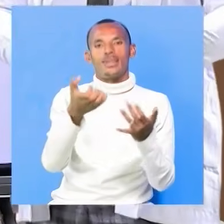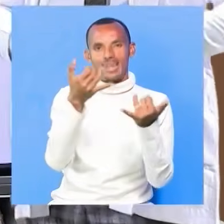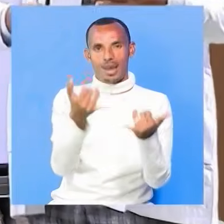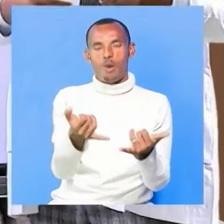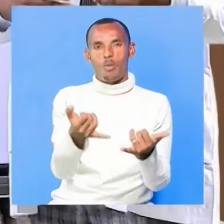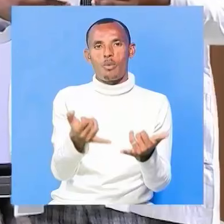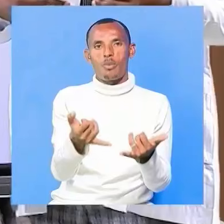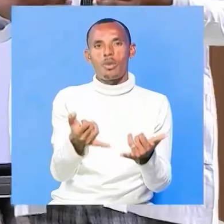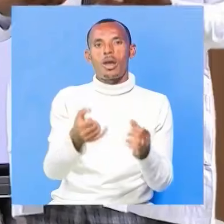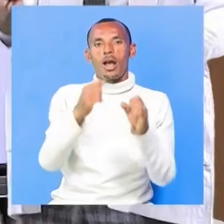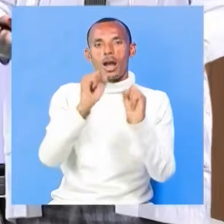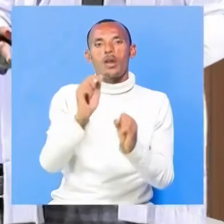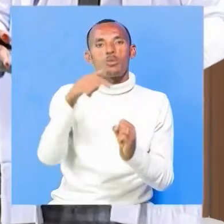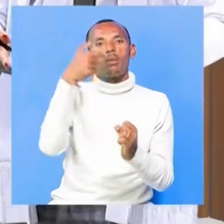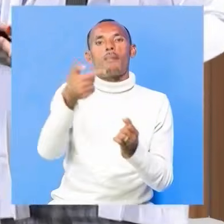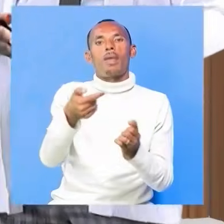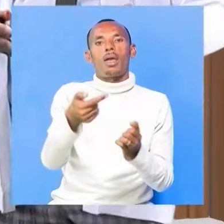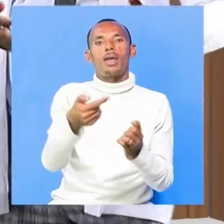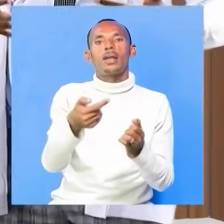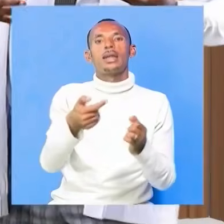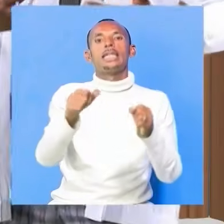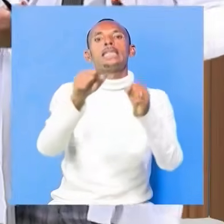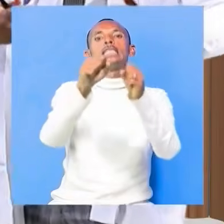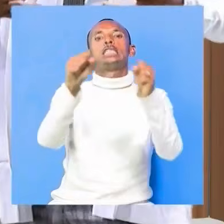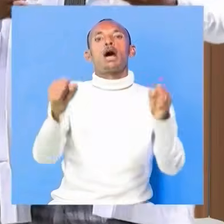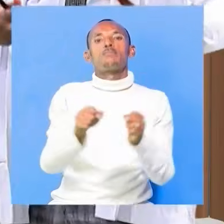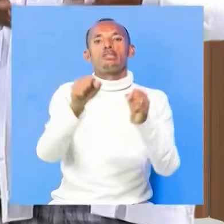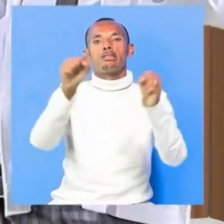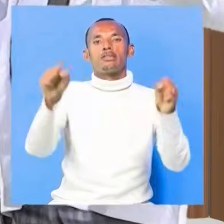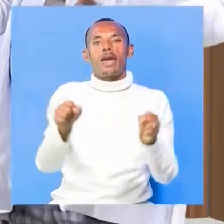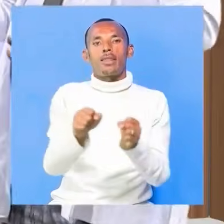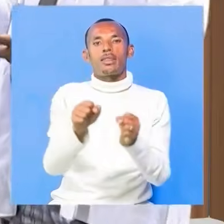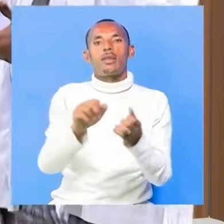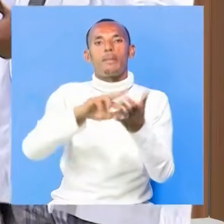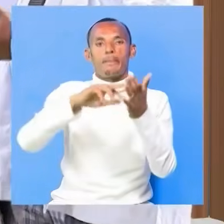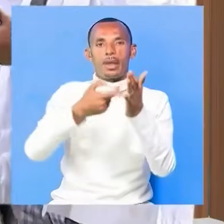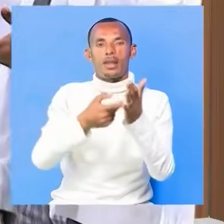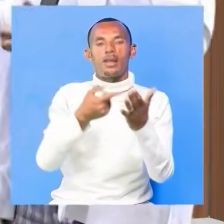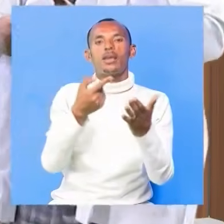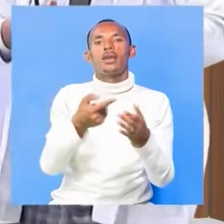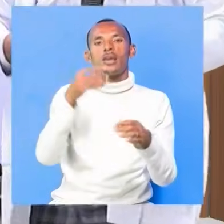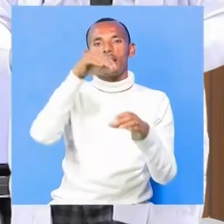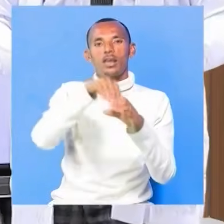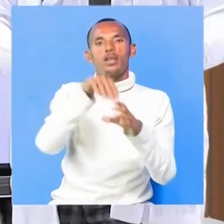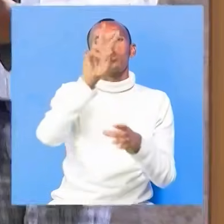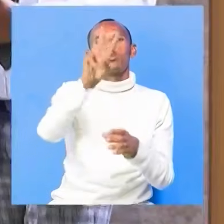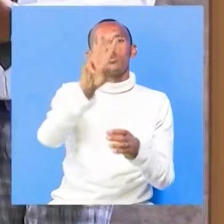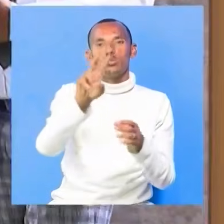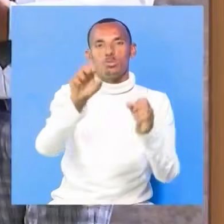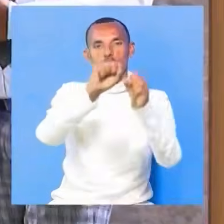Now, can you tell me what a subset means in terms of these two sets?